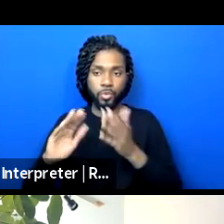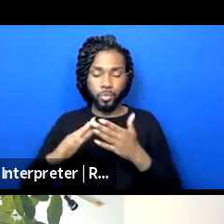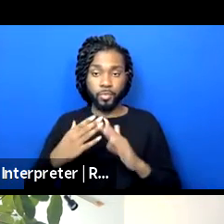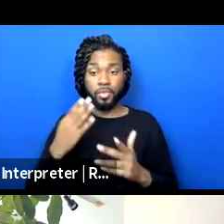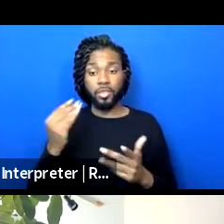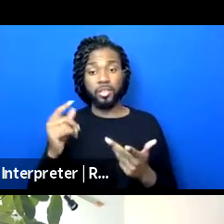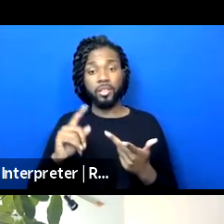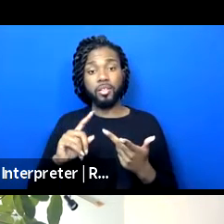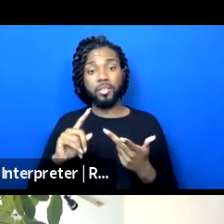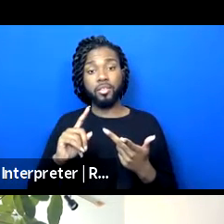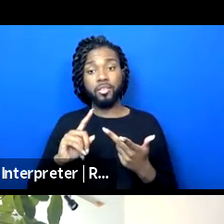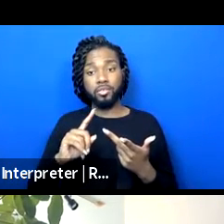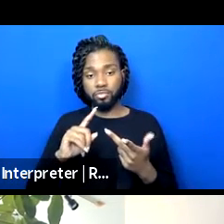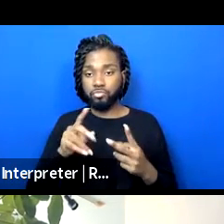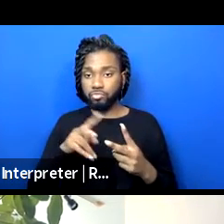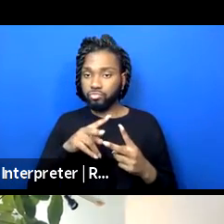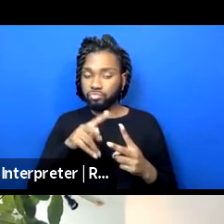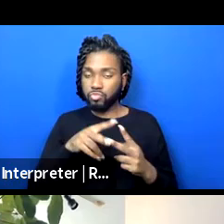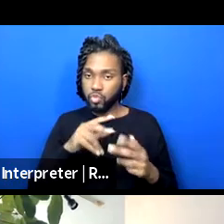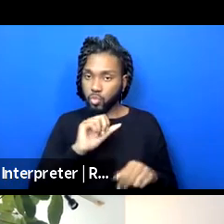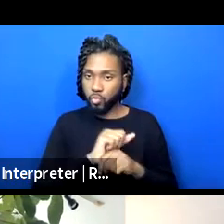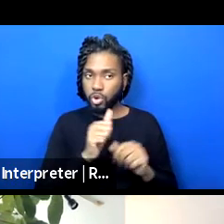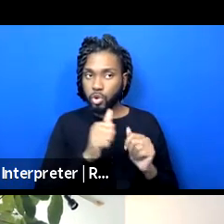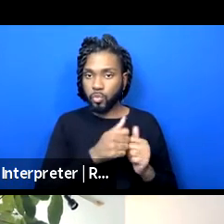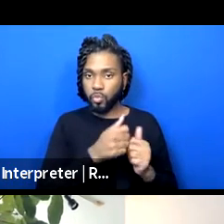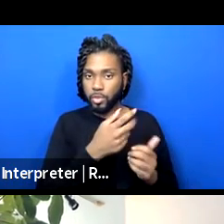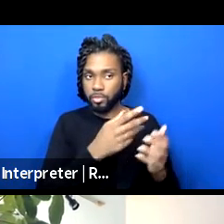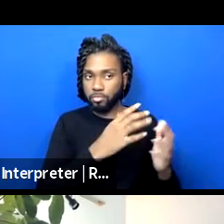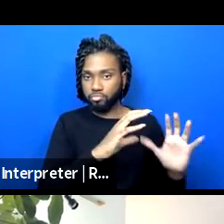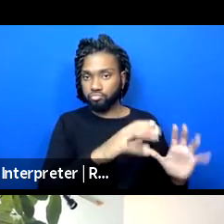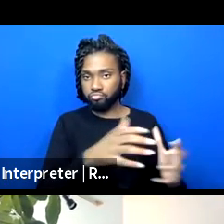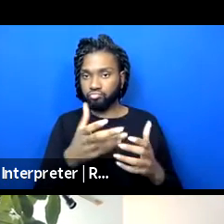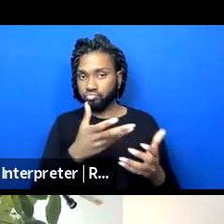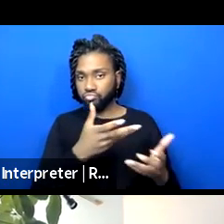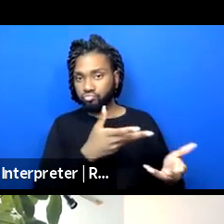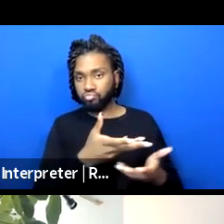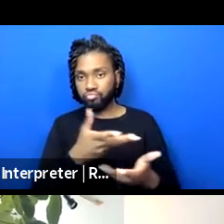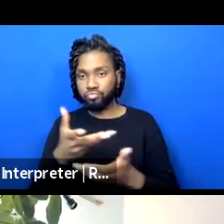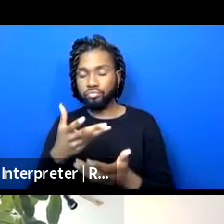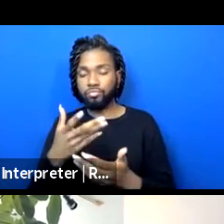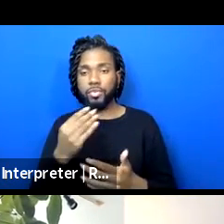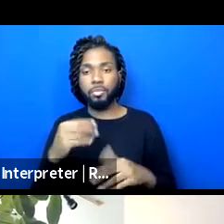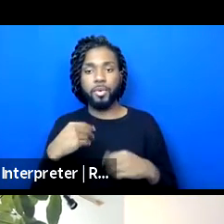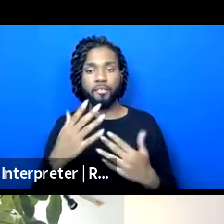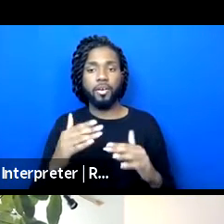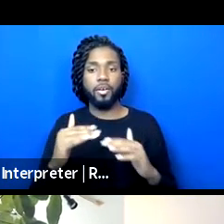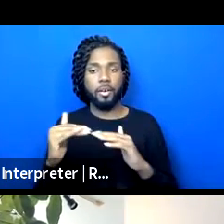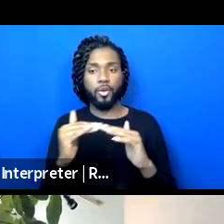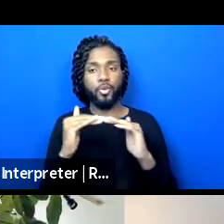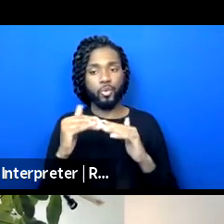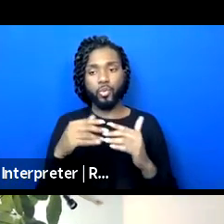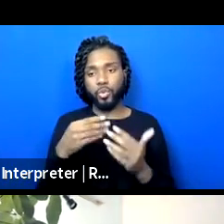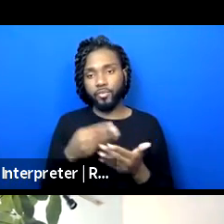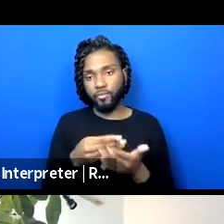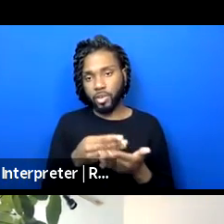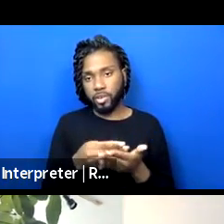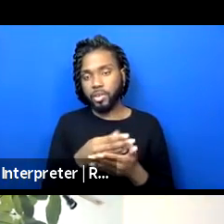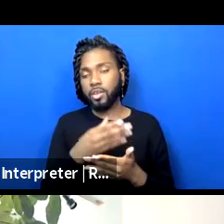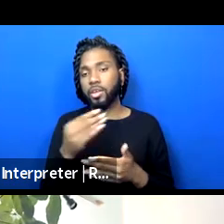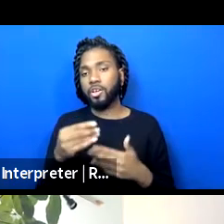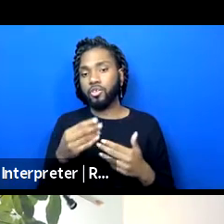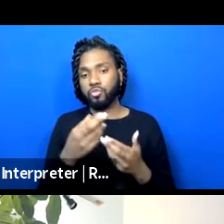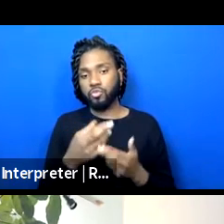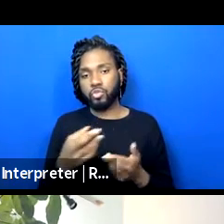and work with them to find ways to provide equitable funding and